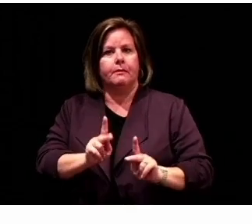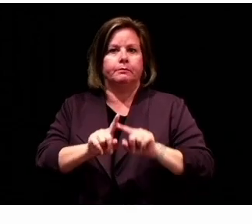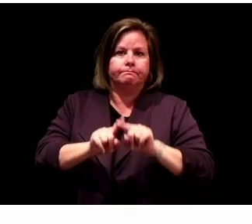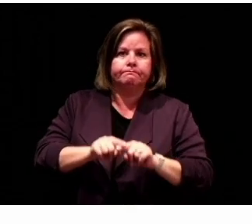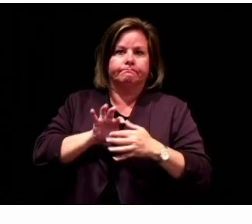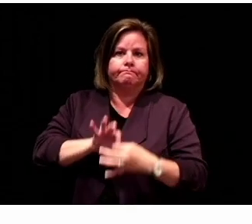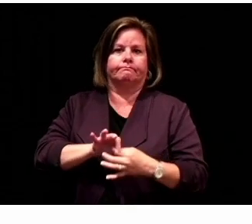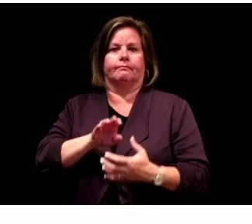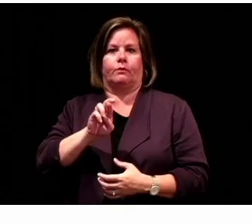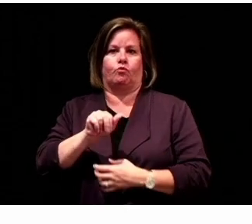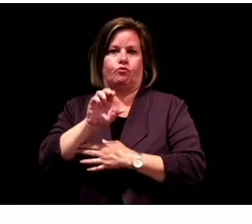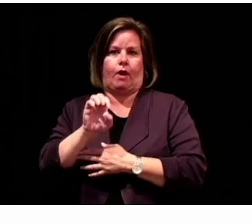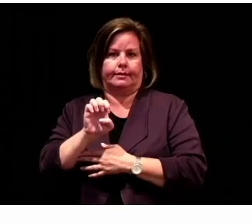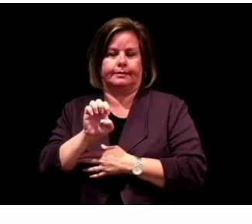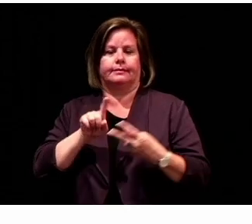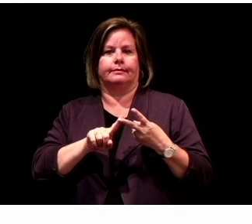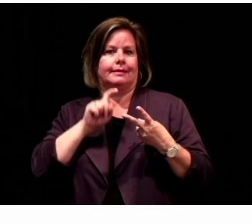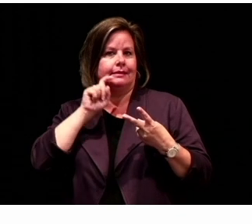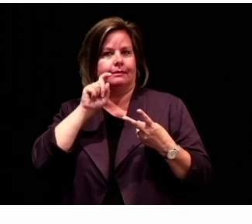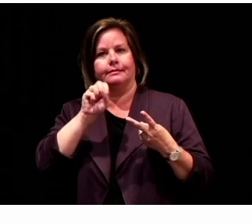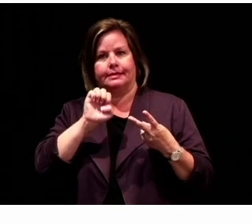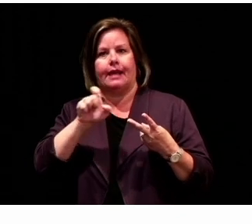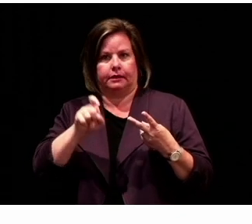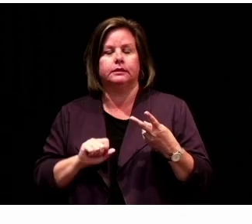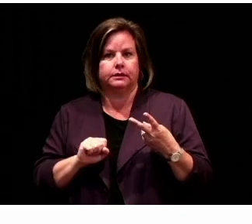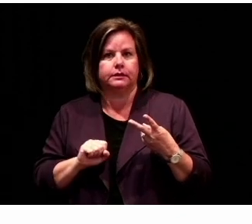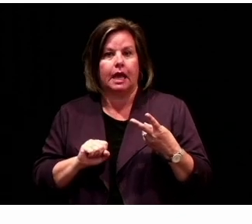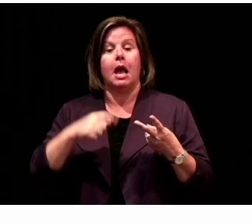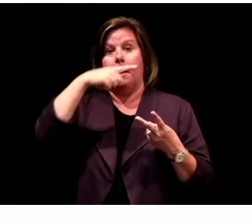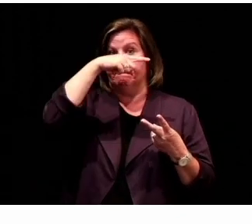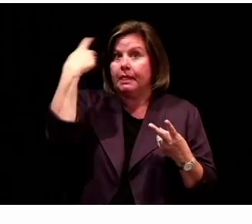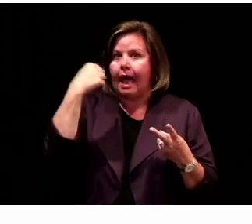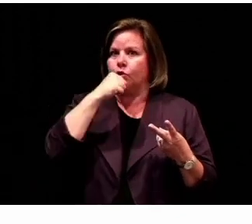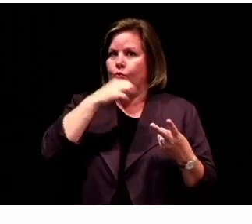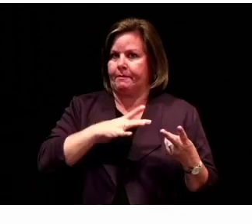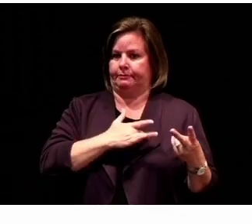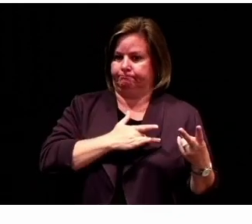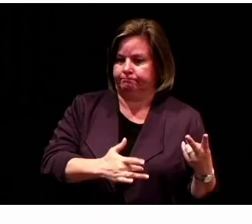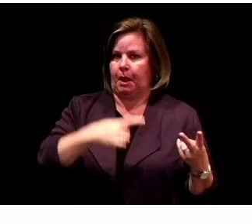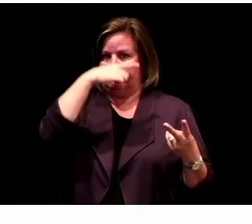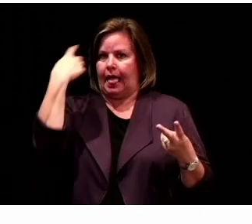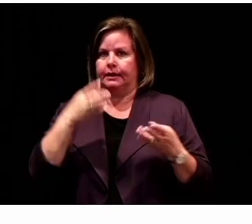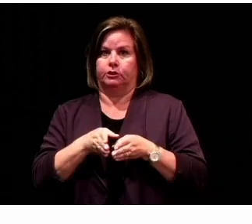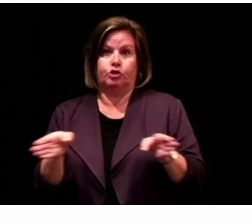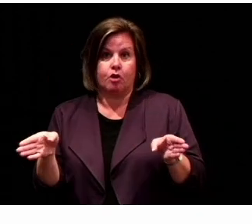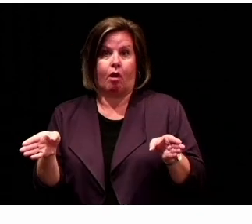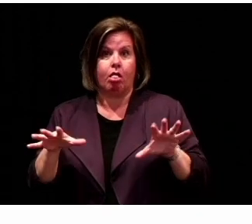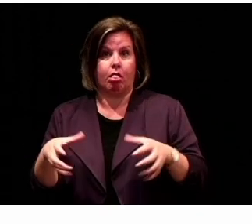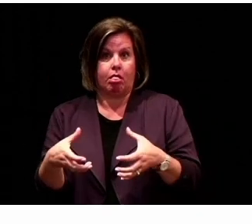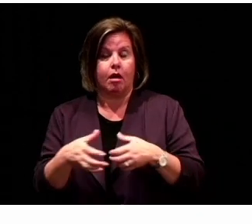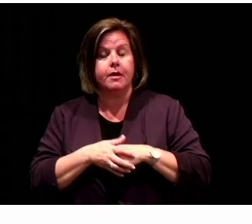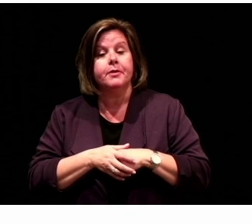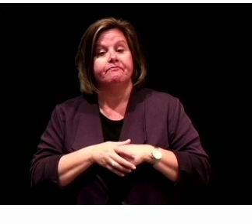application requirement. It basically said in the application, you cannot have a bankruptcy, judgment, eviction, foreclosure, history of late rent or payments, or short